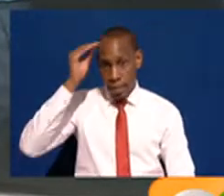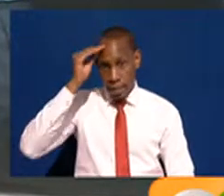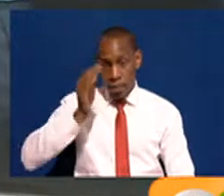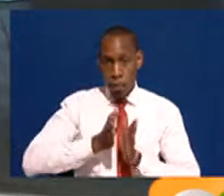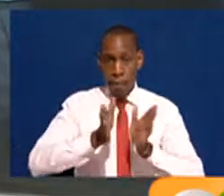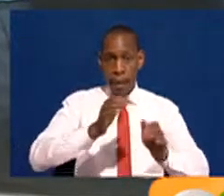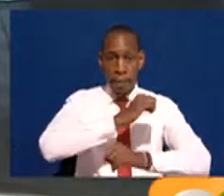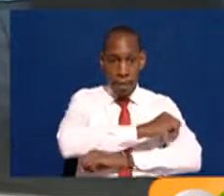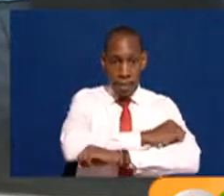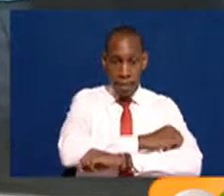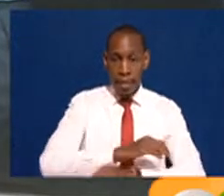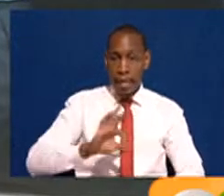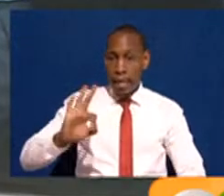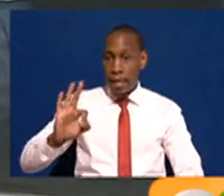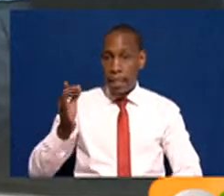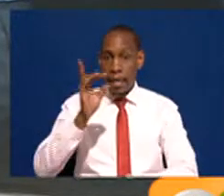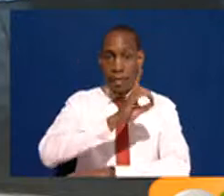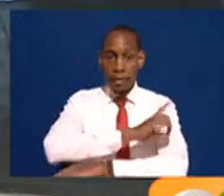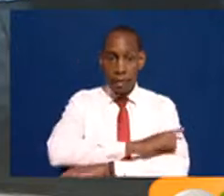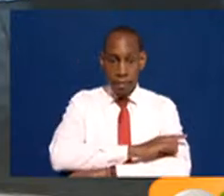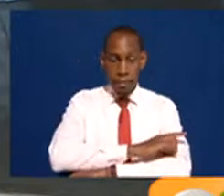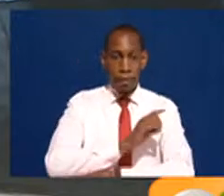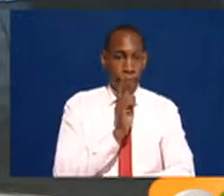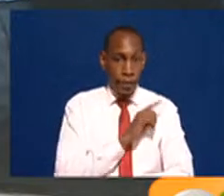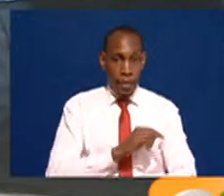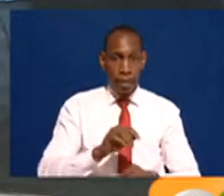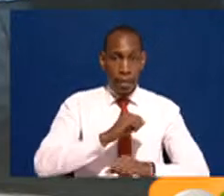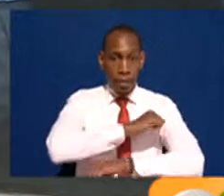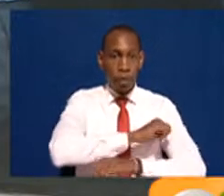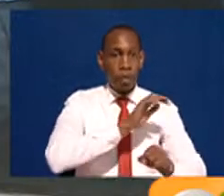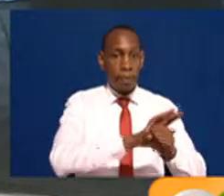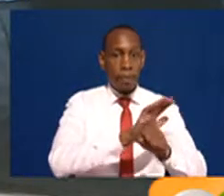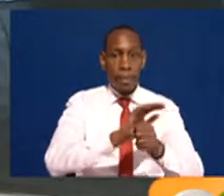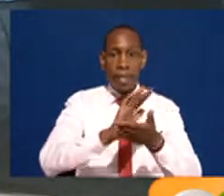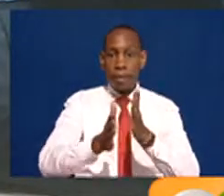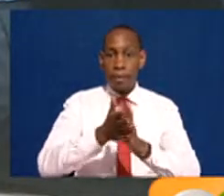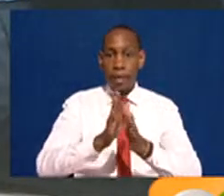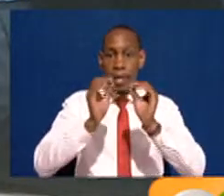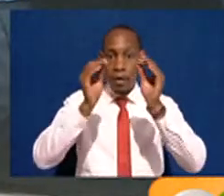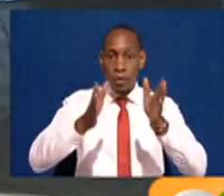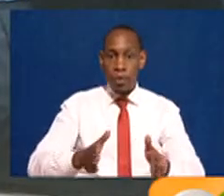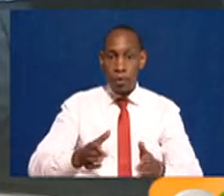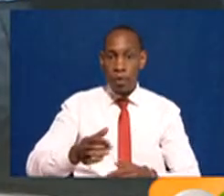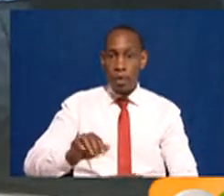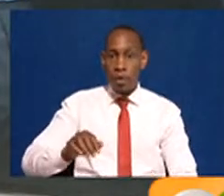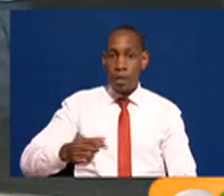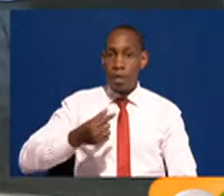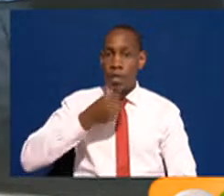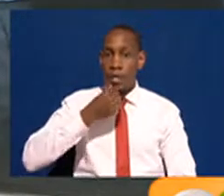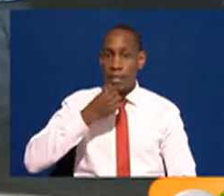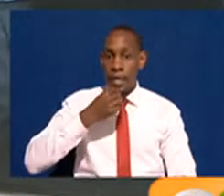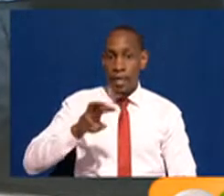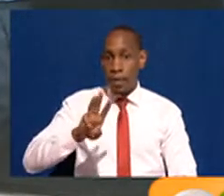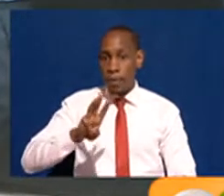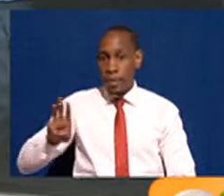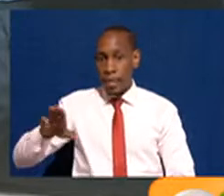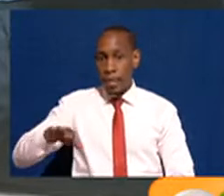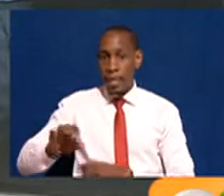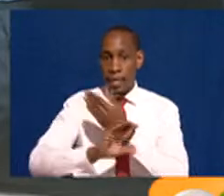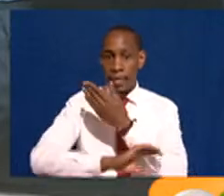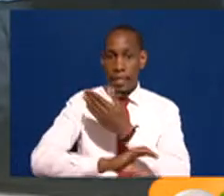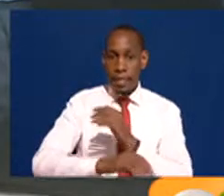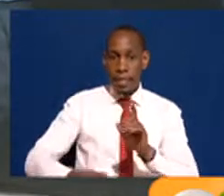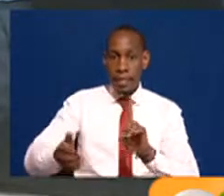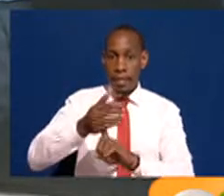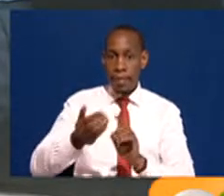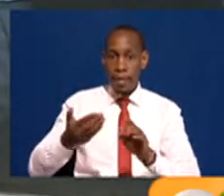schools as the third day goes by with the majority of schools without teachers. Now, the Nyanza and western regions of the country have